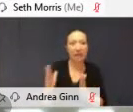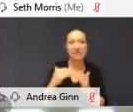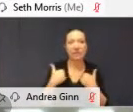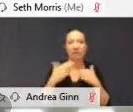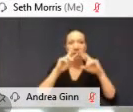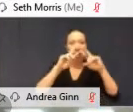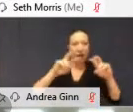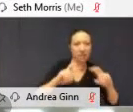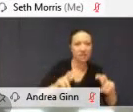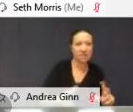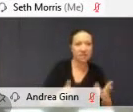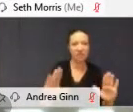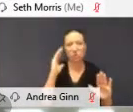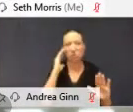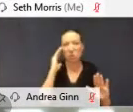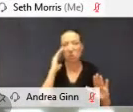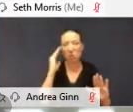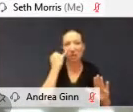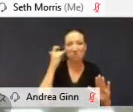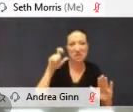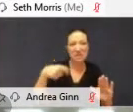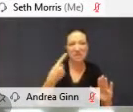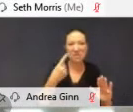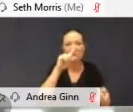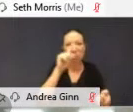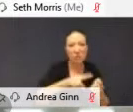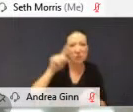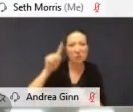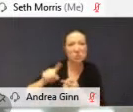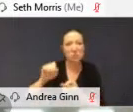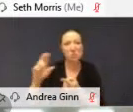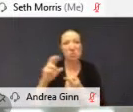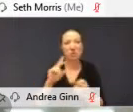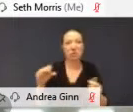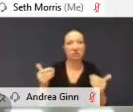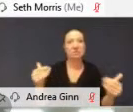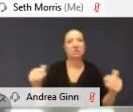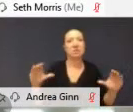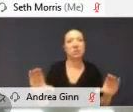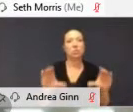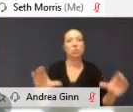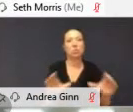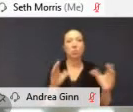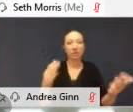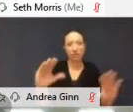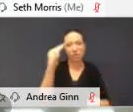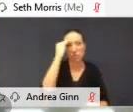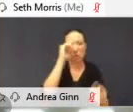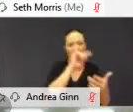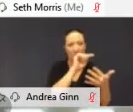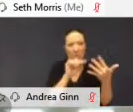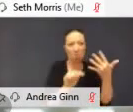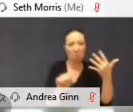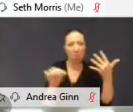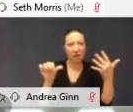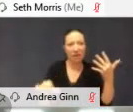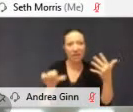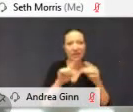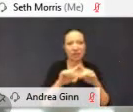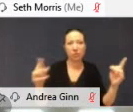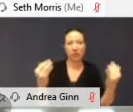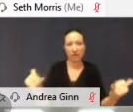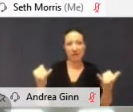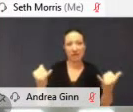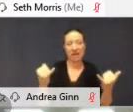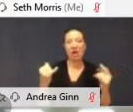we need to pull them. I think our congressional delegation is well aware of the need to sustain funding